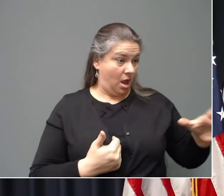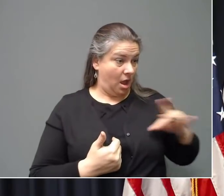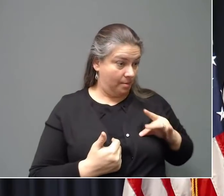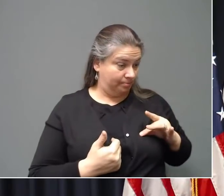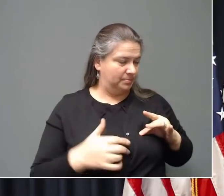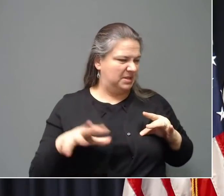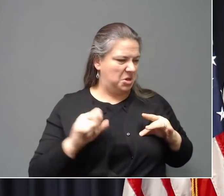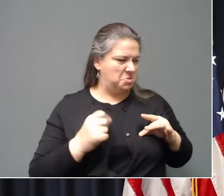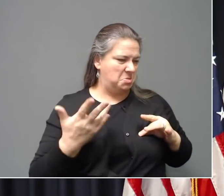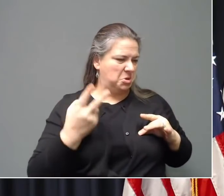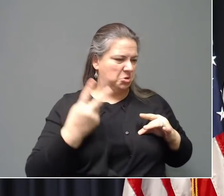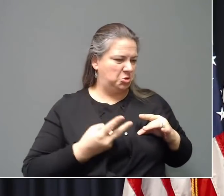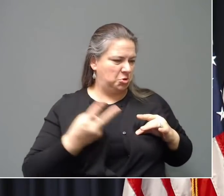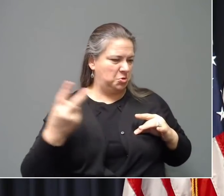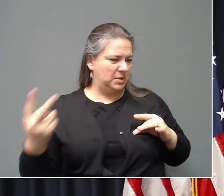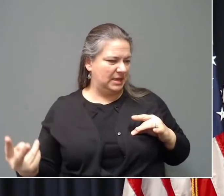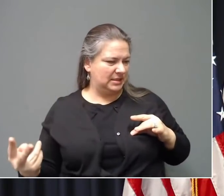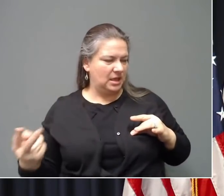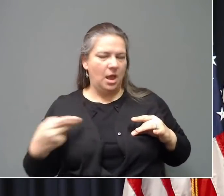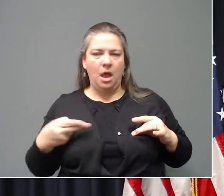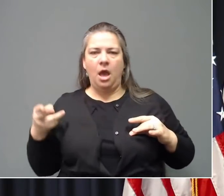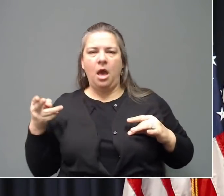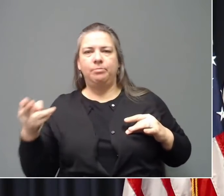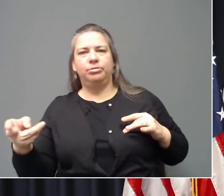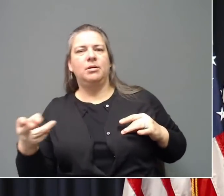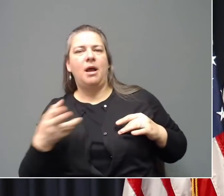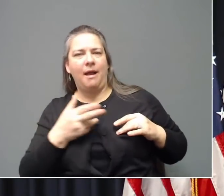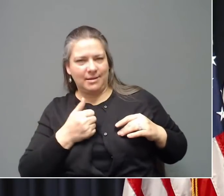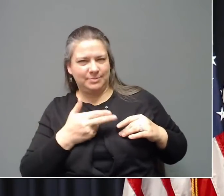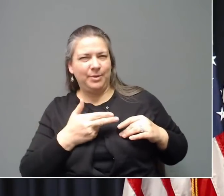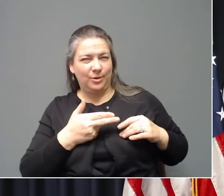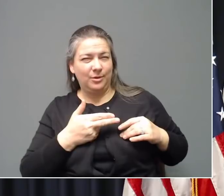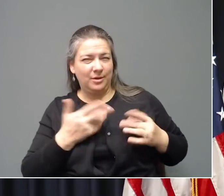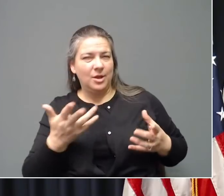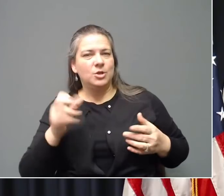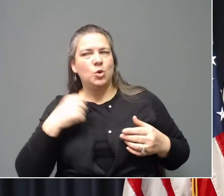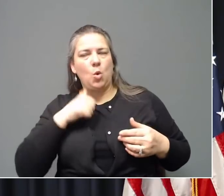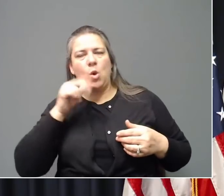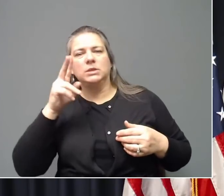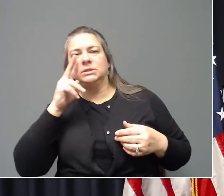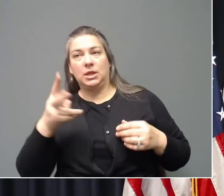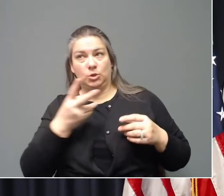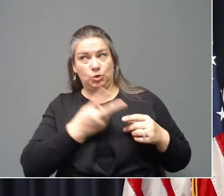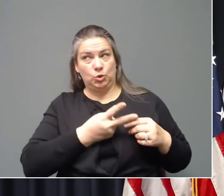weeks how bad it gets. I urge you, please